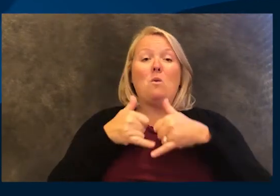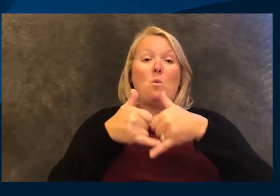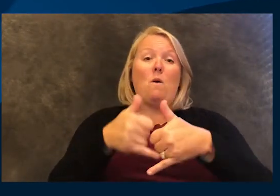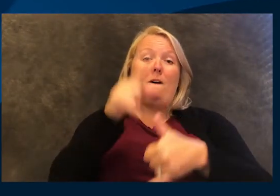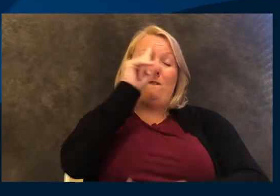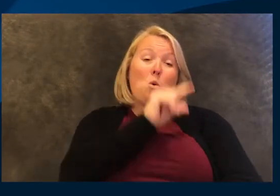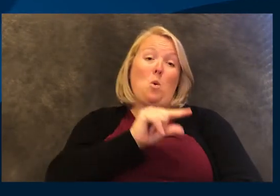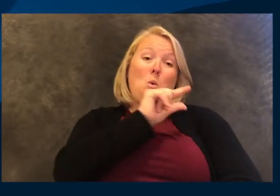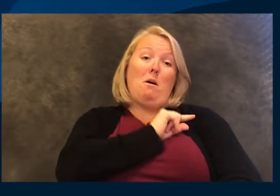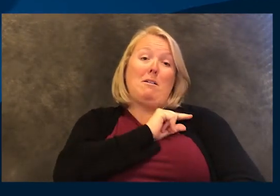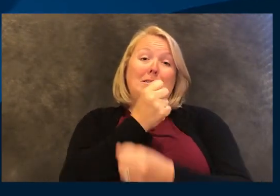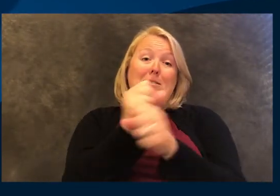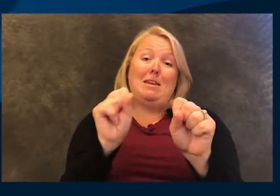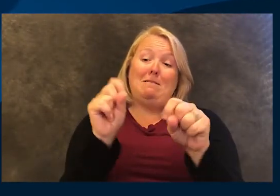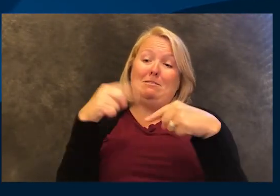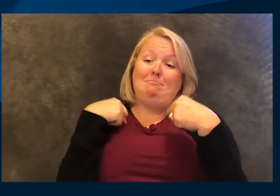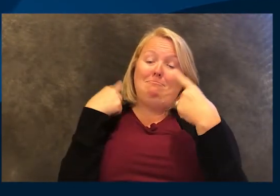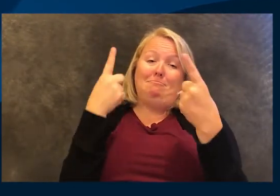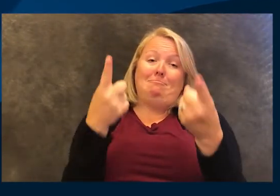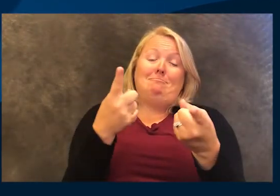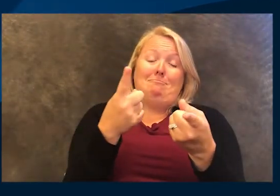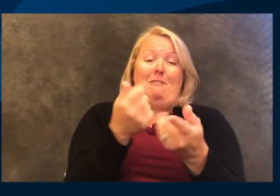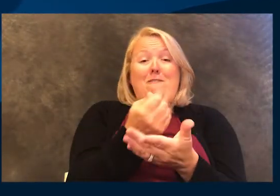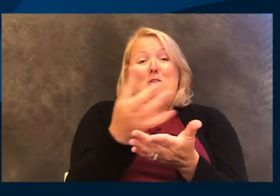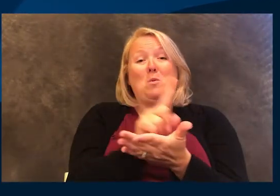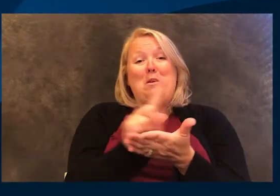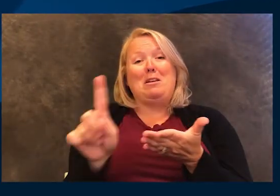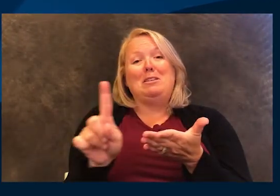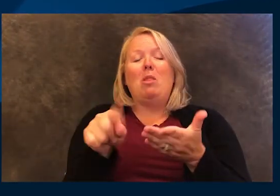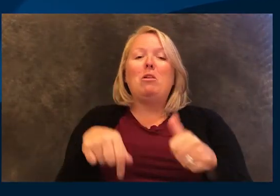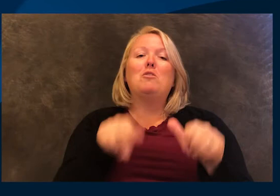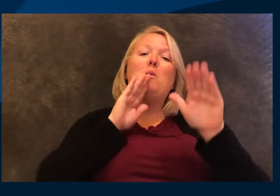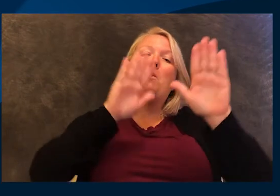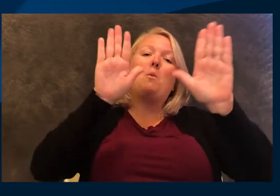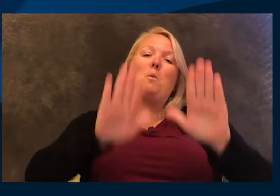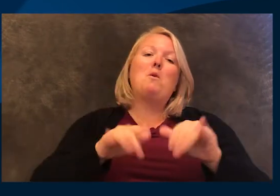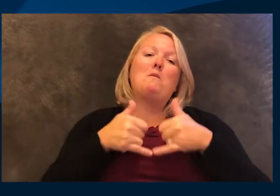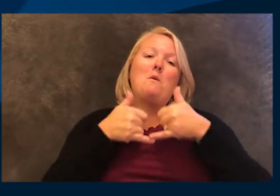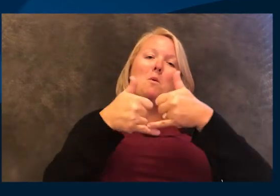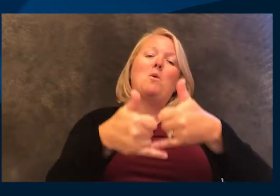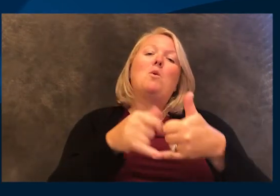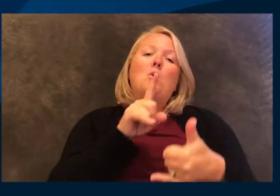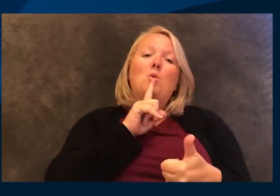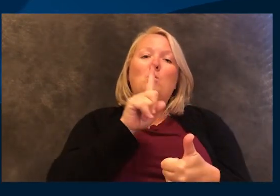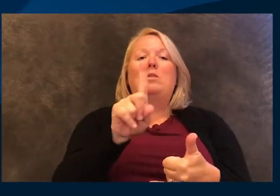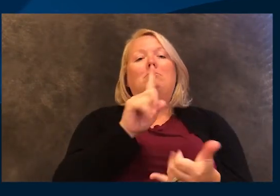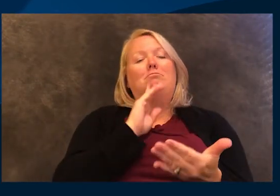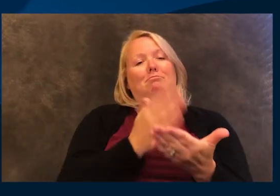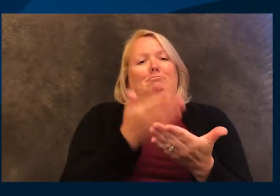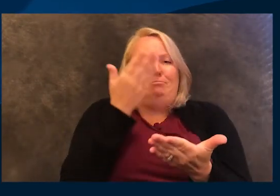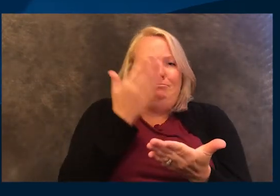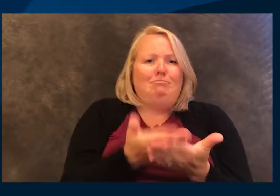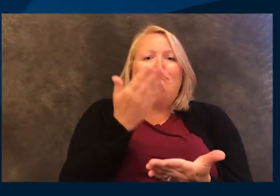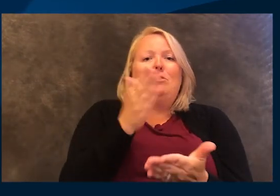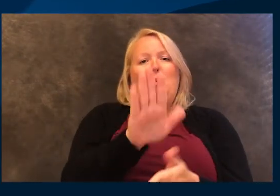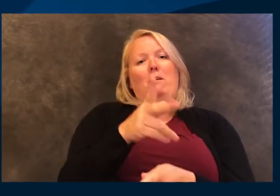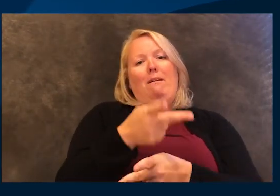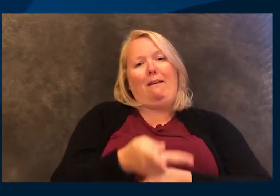safety over the last several weeks. These are wonderful awards that really are true testaments to the care that you